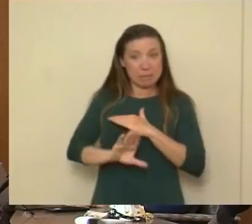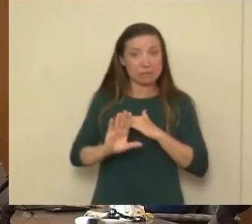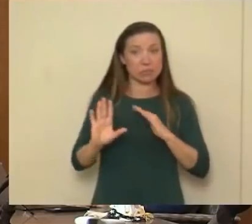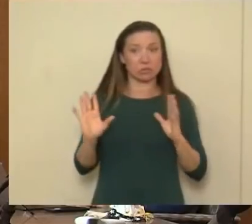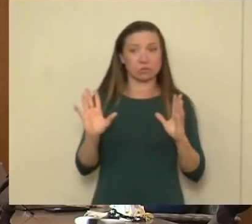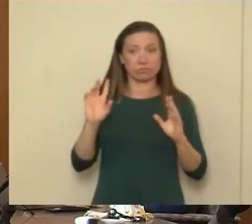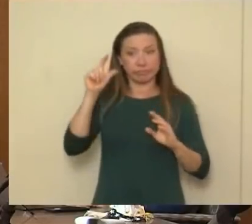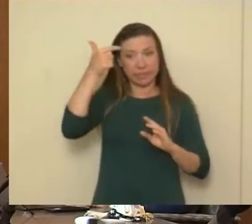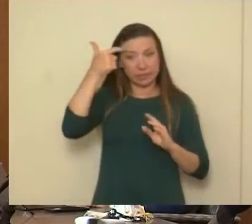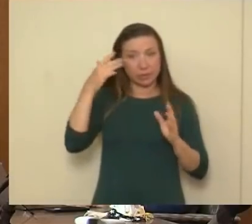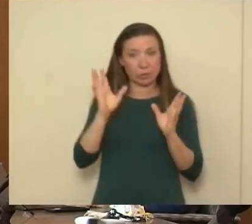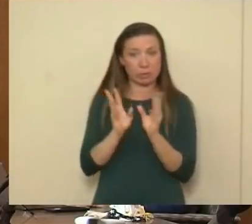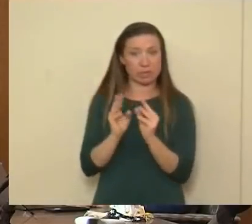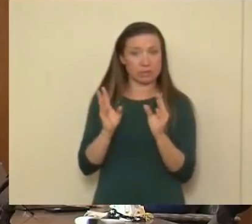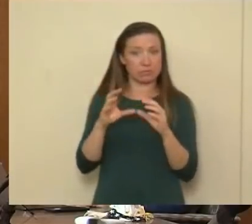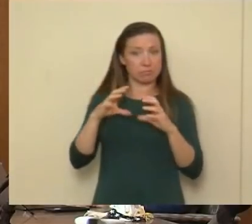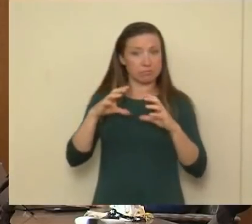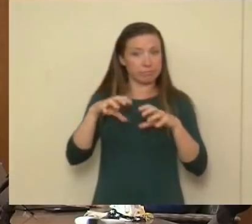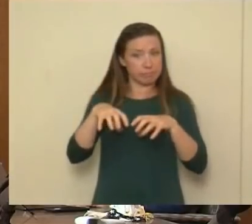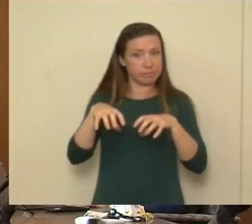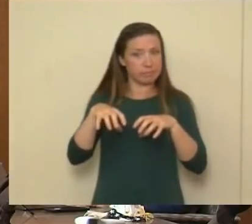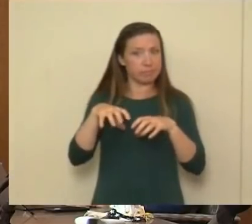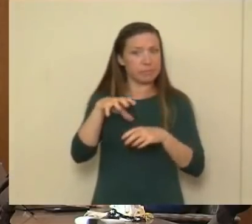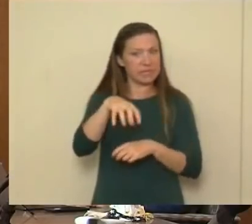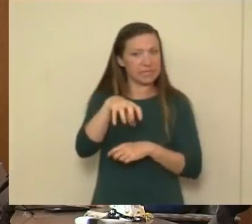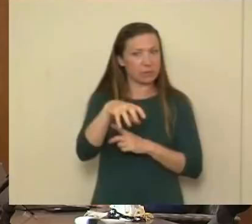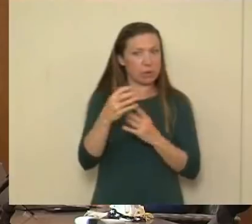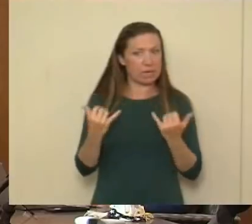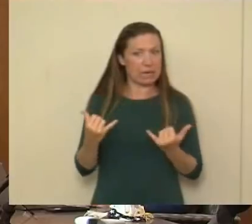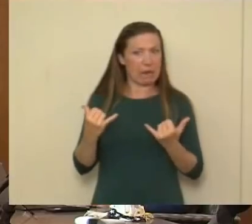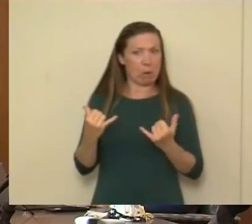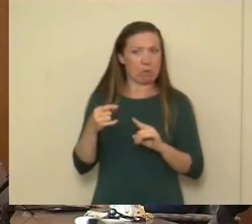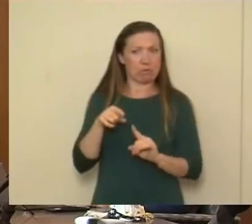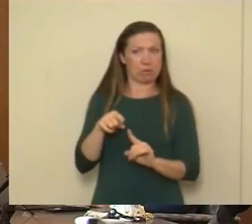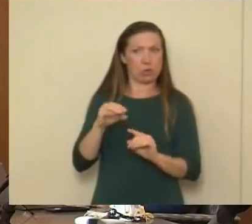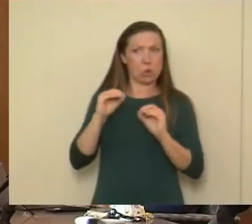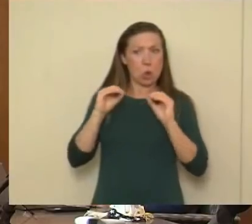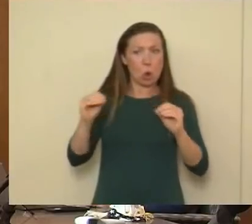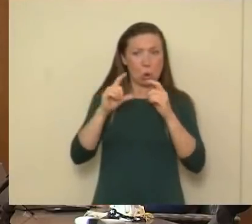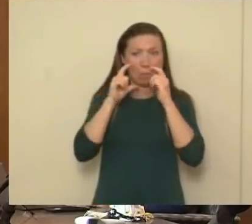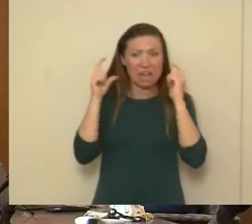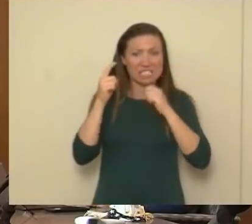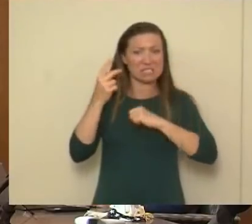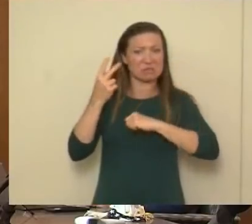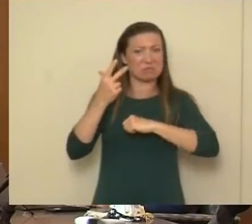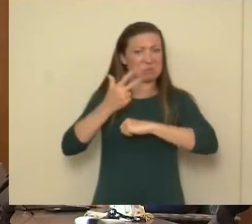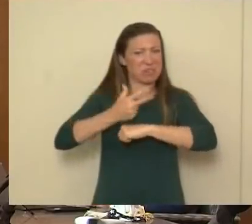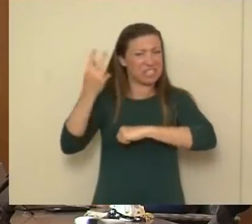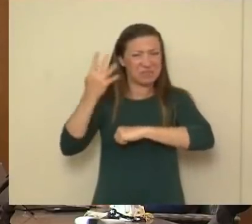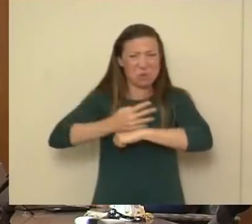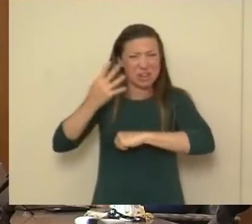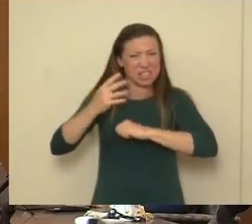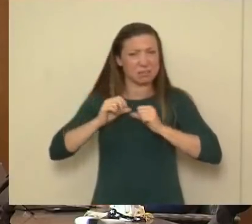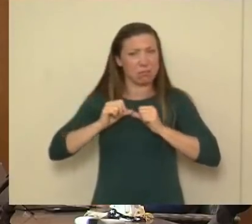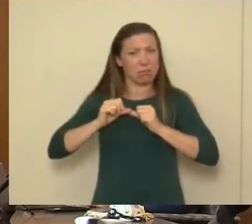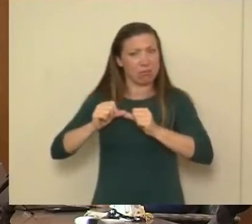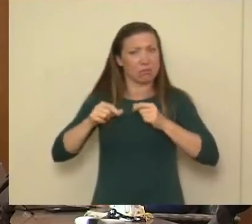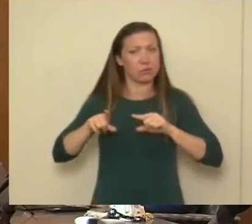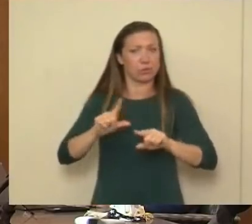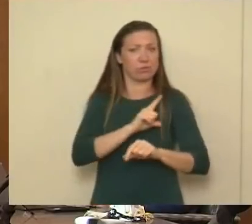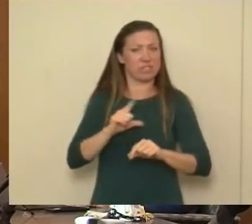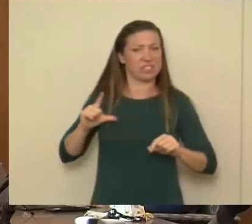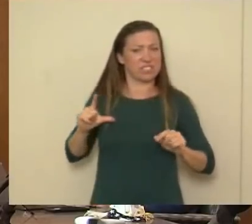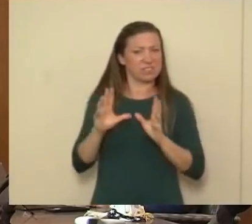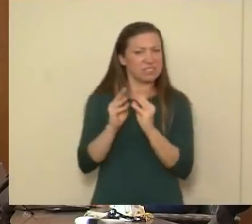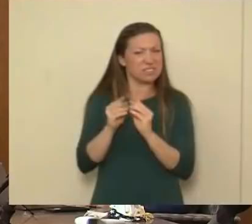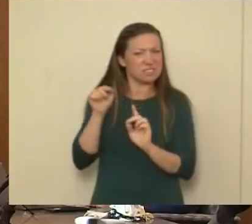and didn't wear a mask for 3 or 4 days. So what are the consequences going to be going forward?